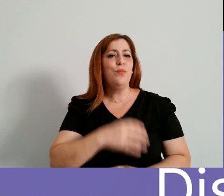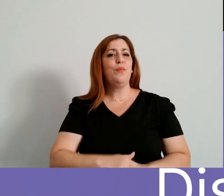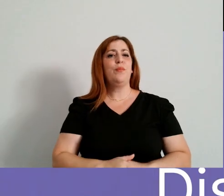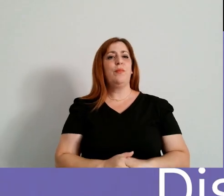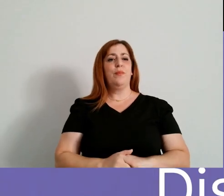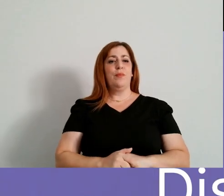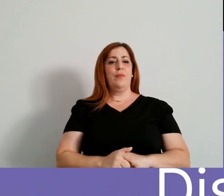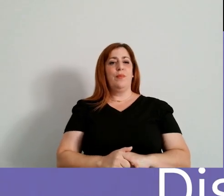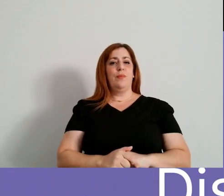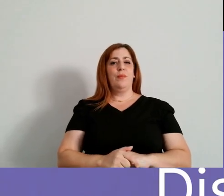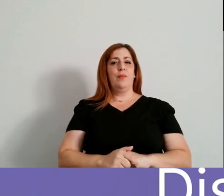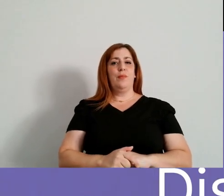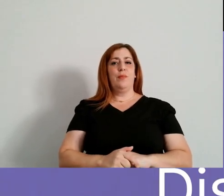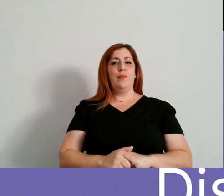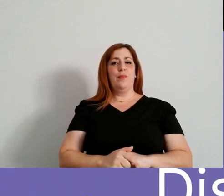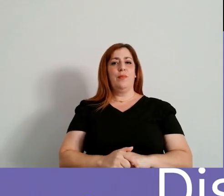about